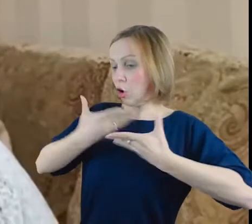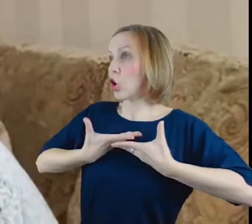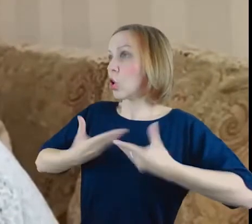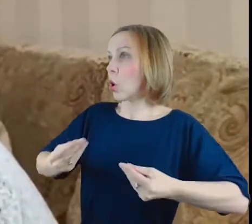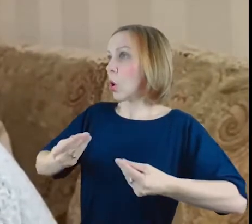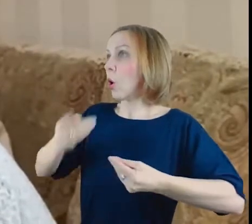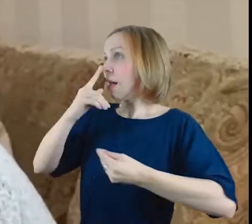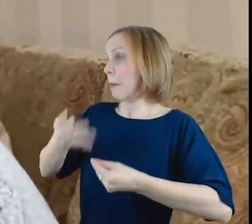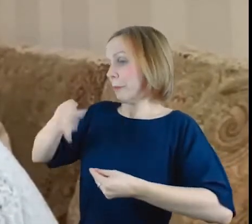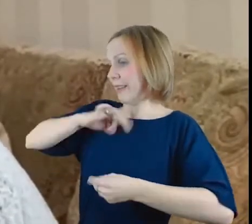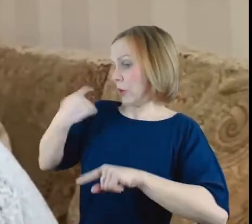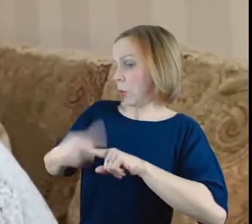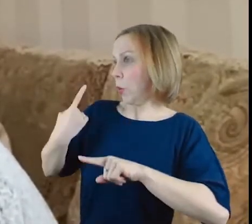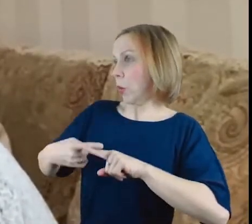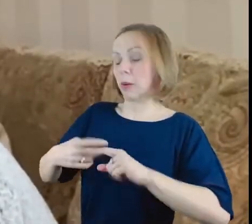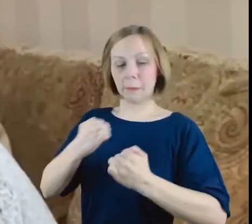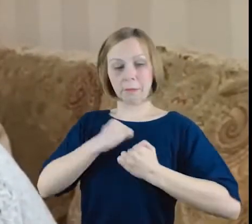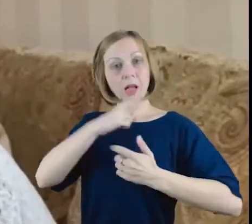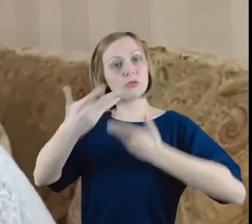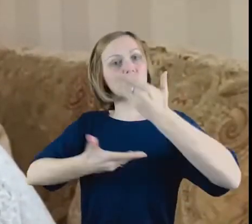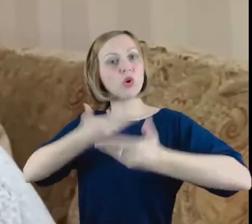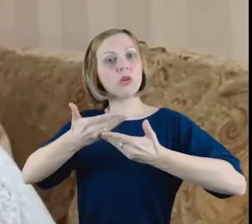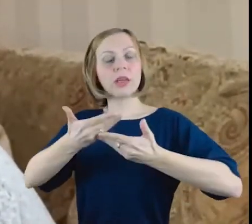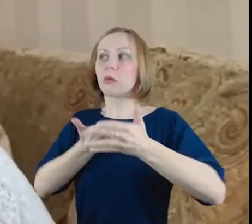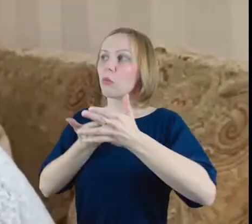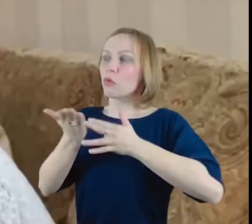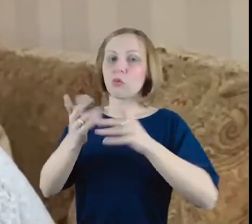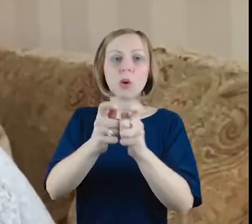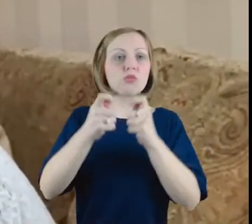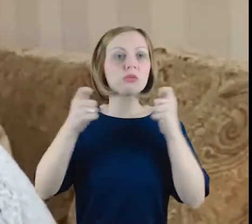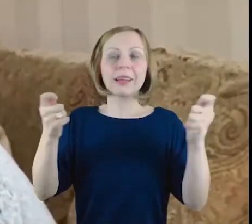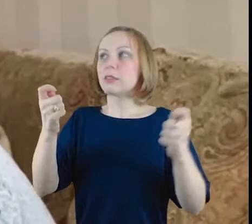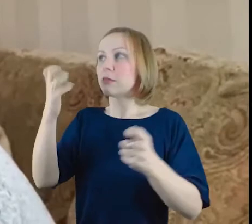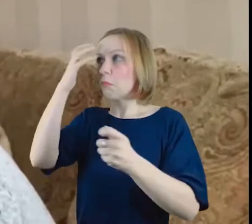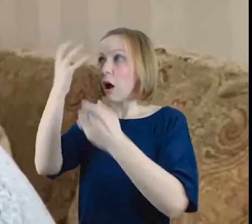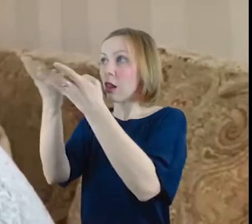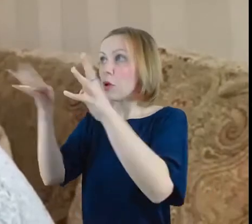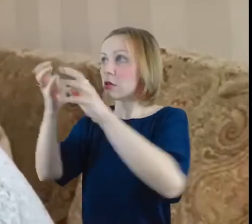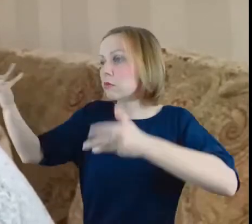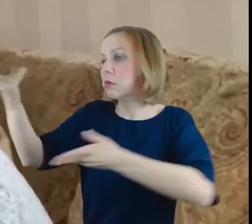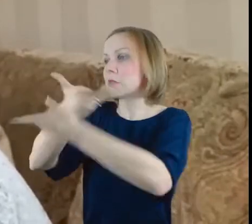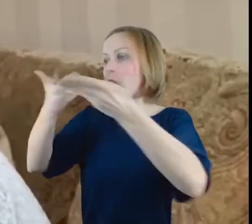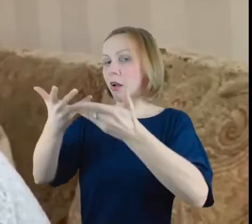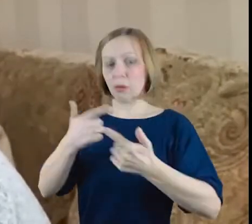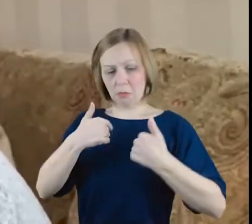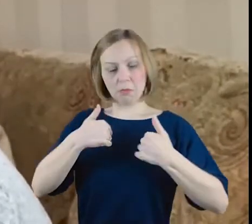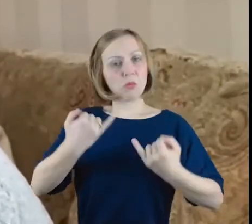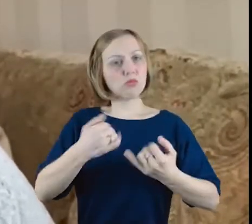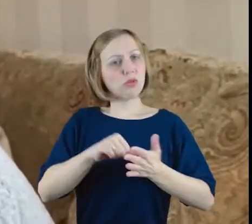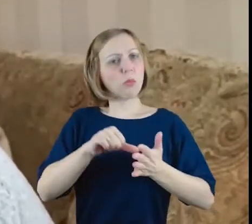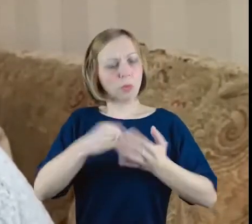press and in Parliament, and my own issue with the 6 month rule was resolved. I'm very grateful for Marie Curie's help with